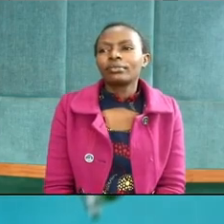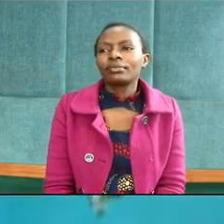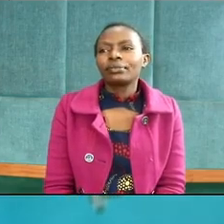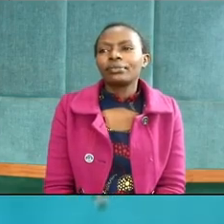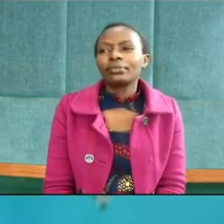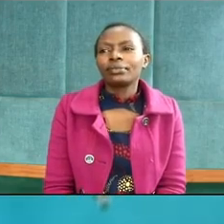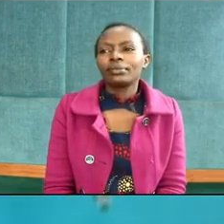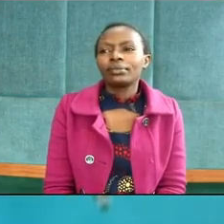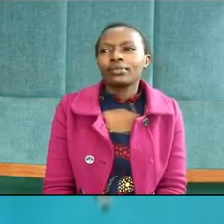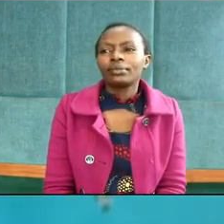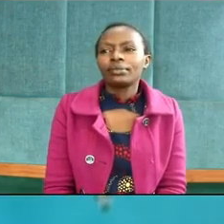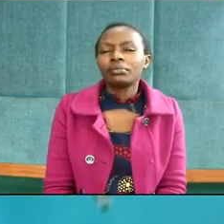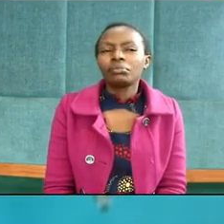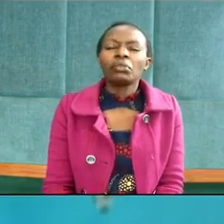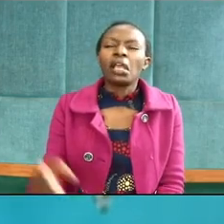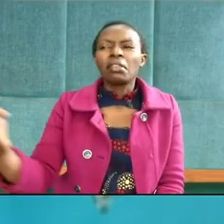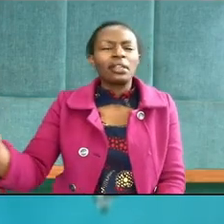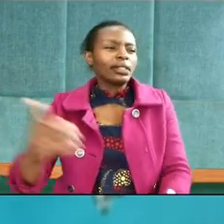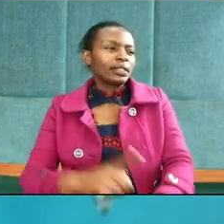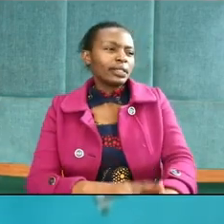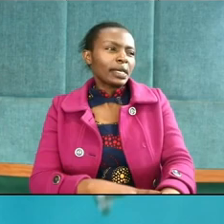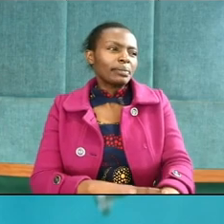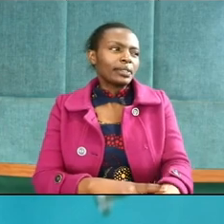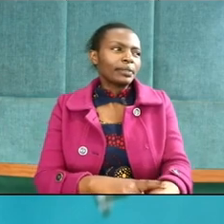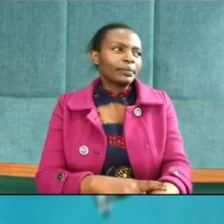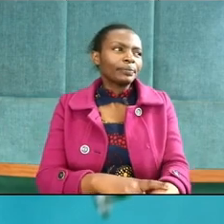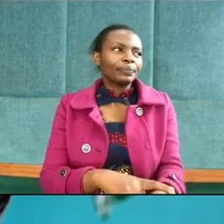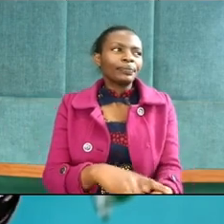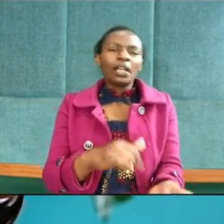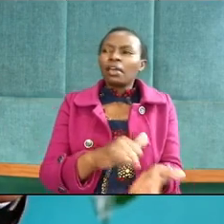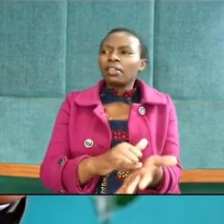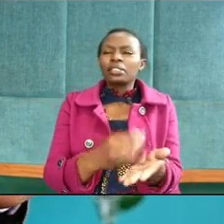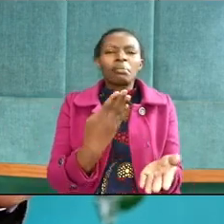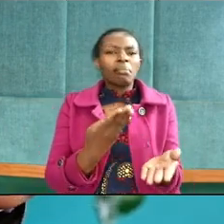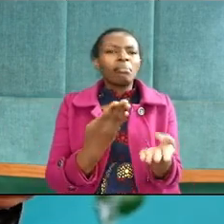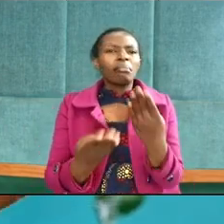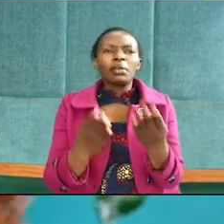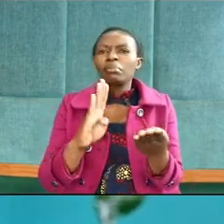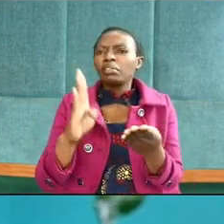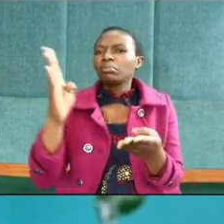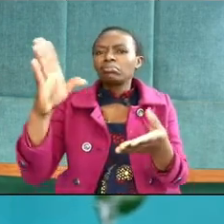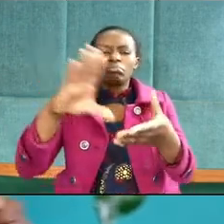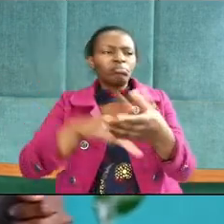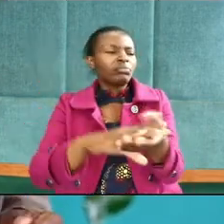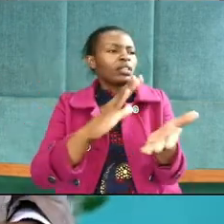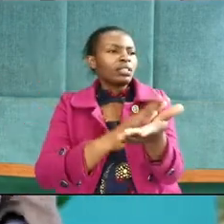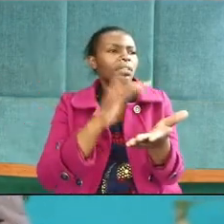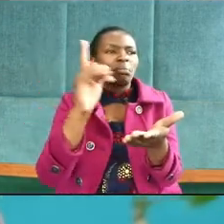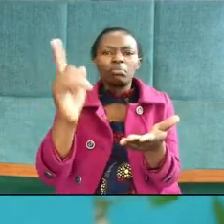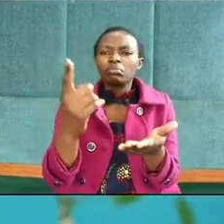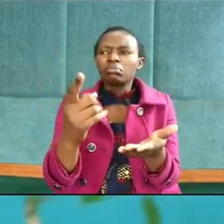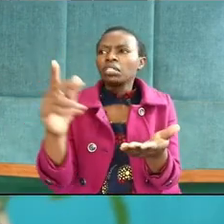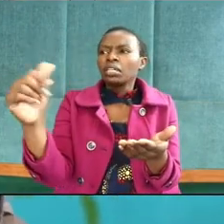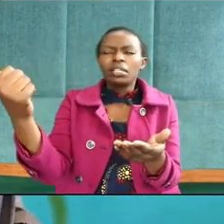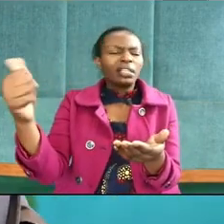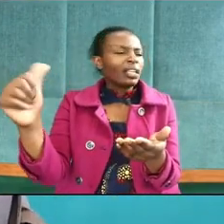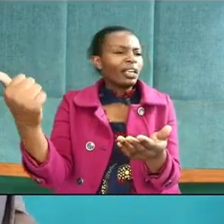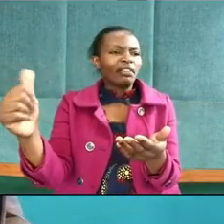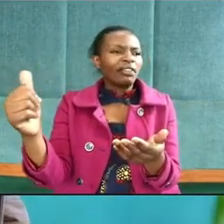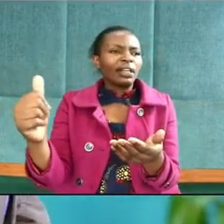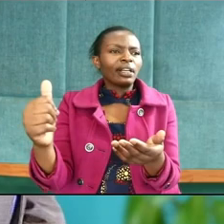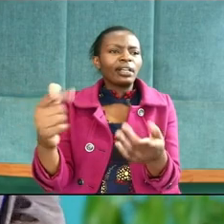You see, there are times that you will greet someone and they don't even introduce their